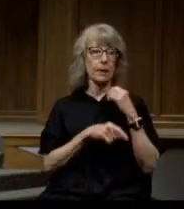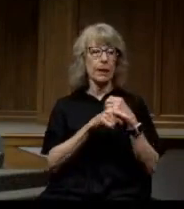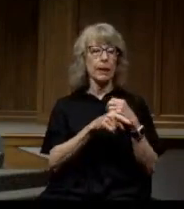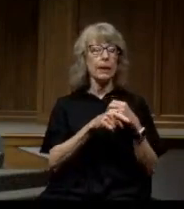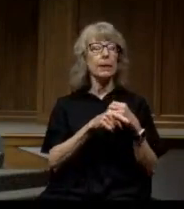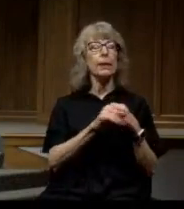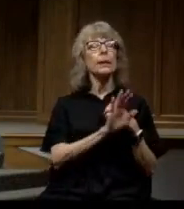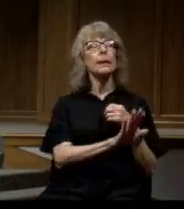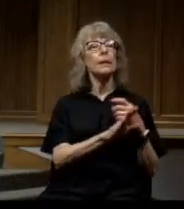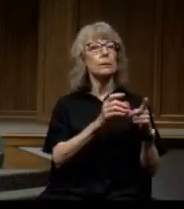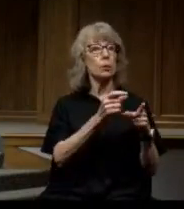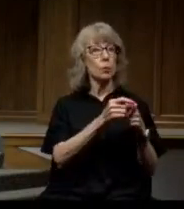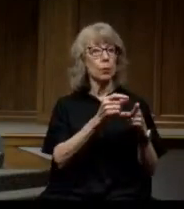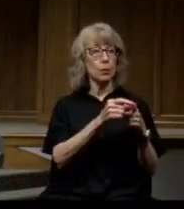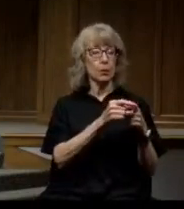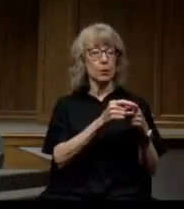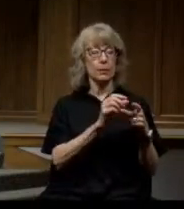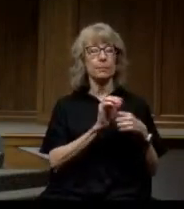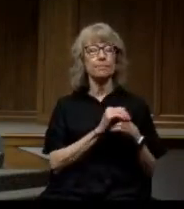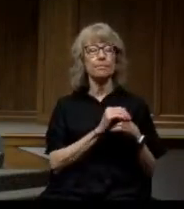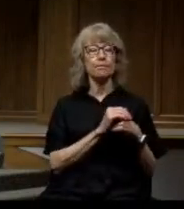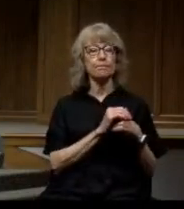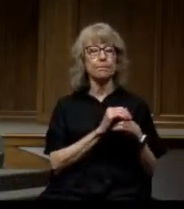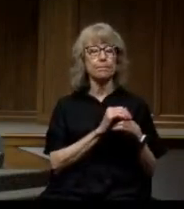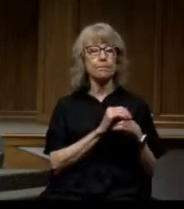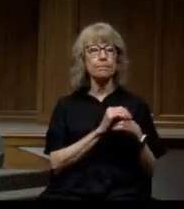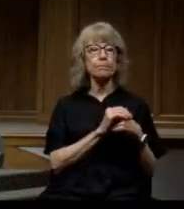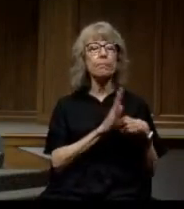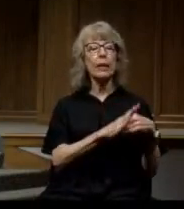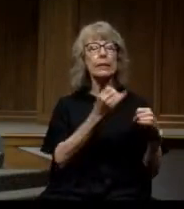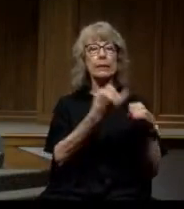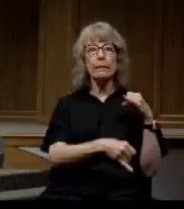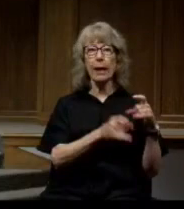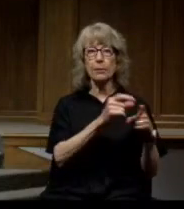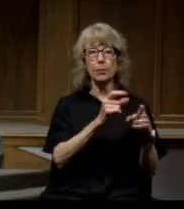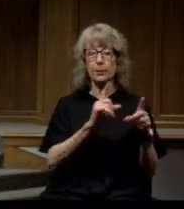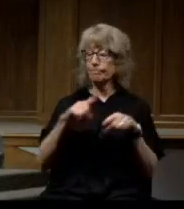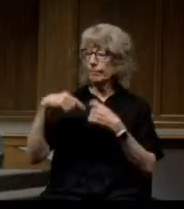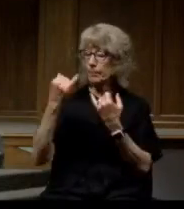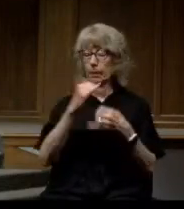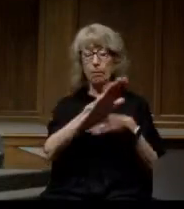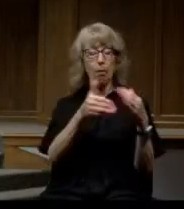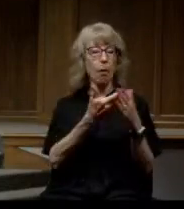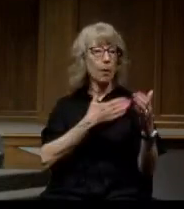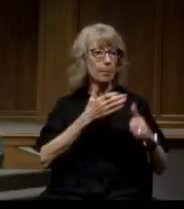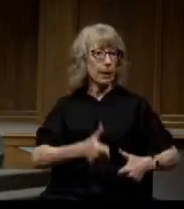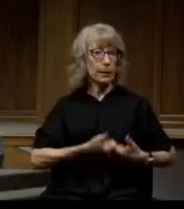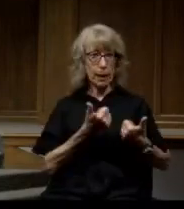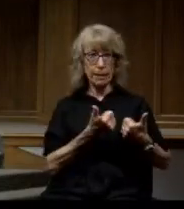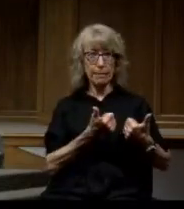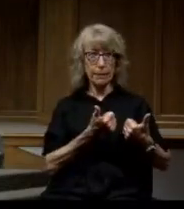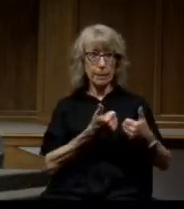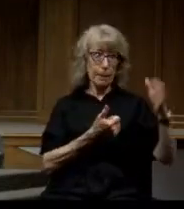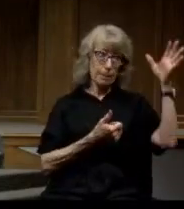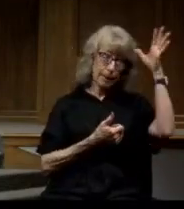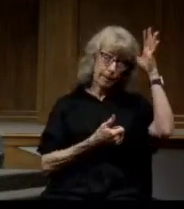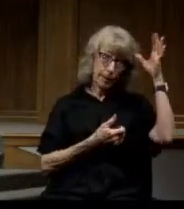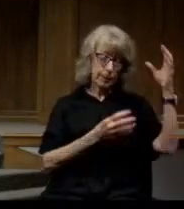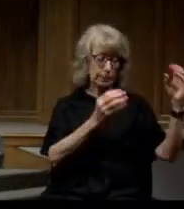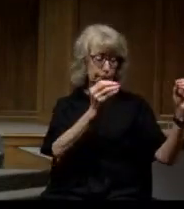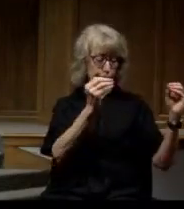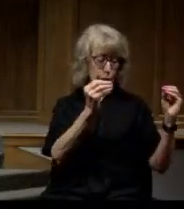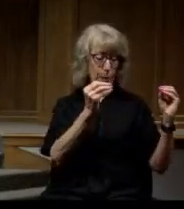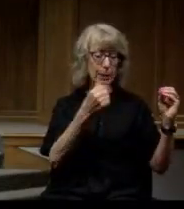was the final words of Henry before he was executed. He said, all of my life I was taught to hate. And all of my